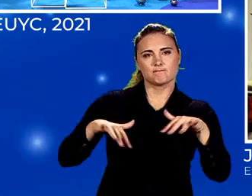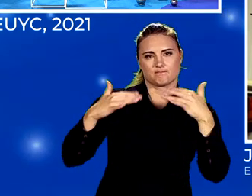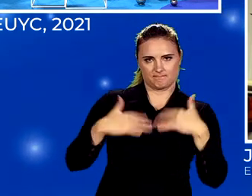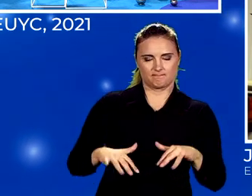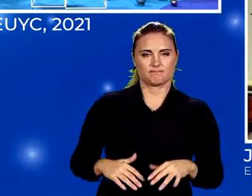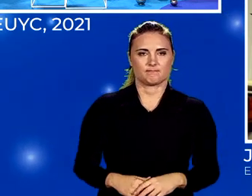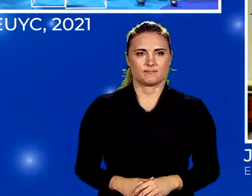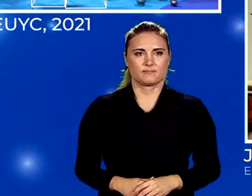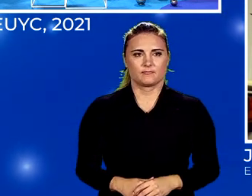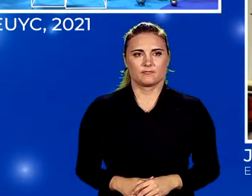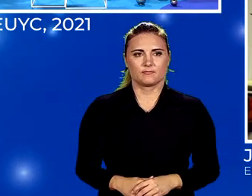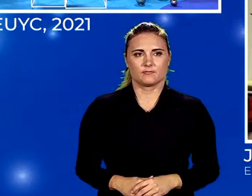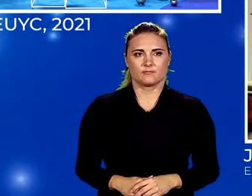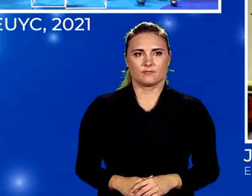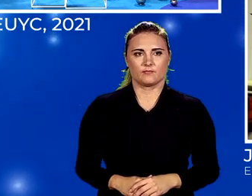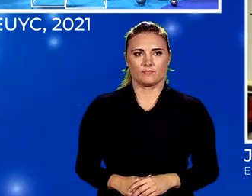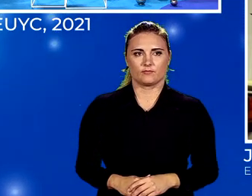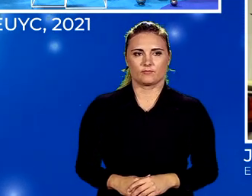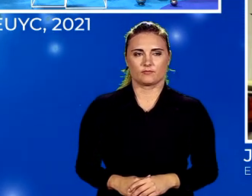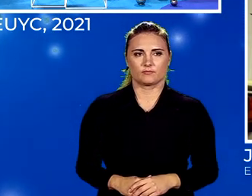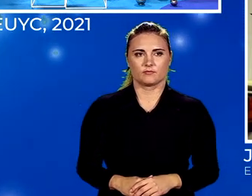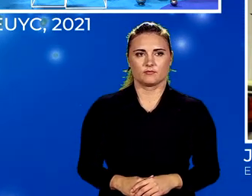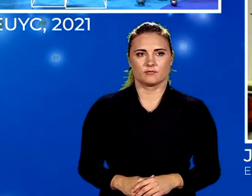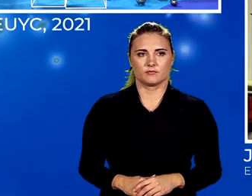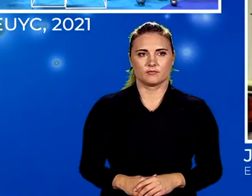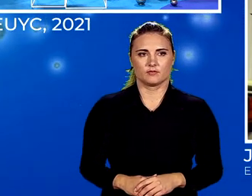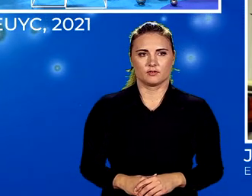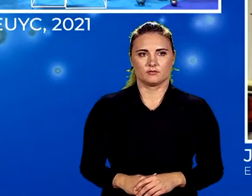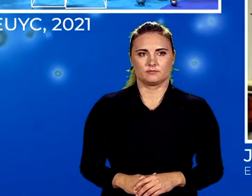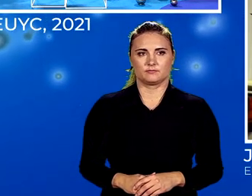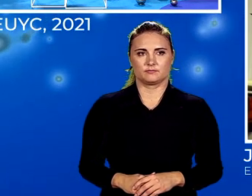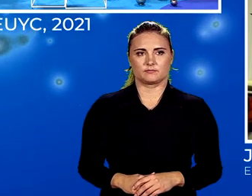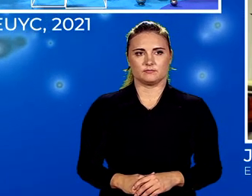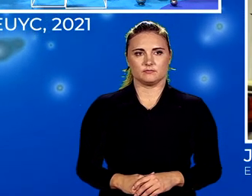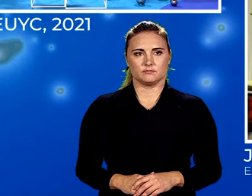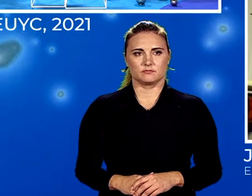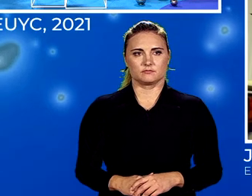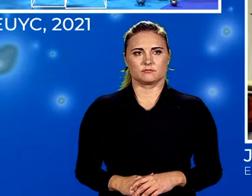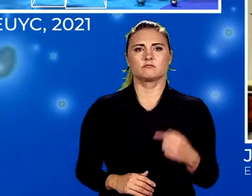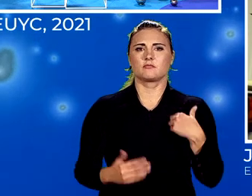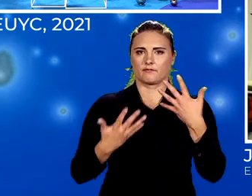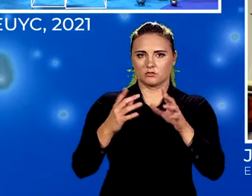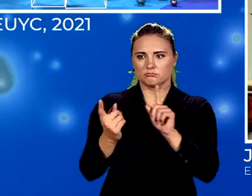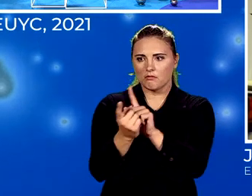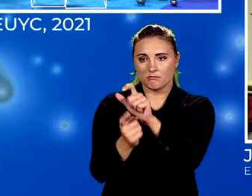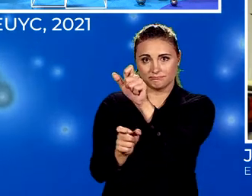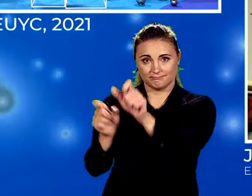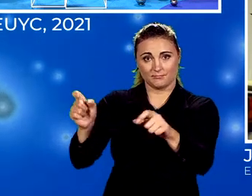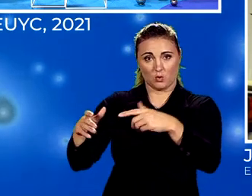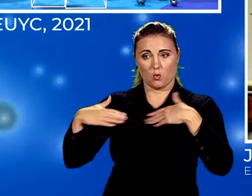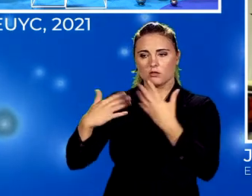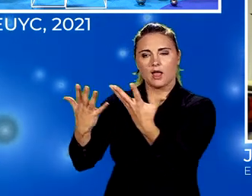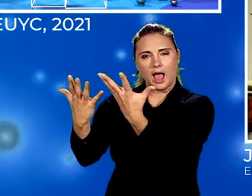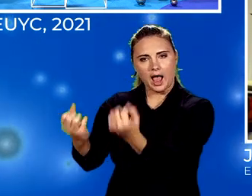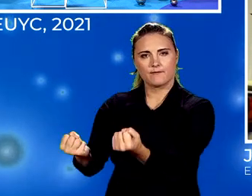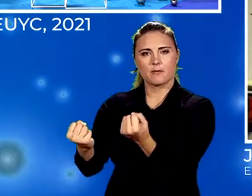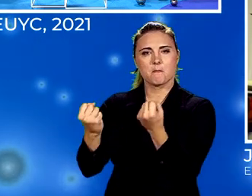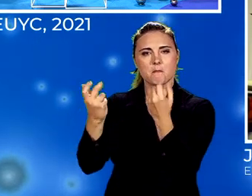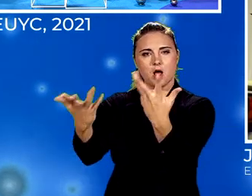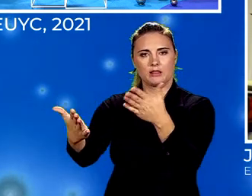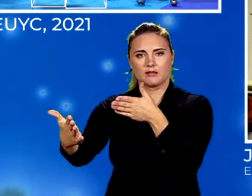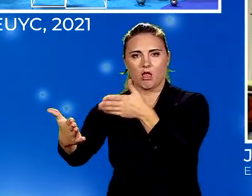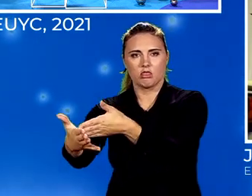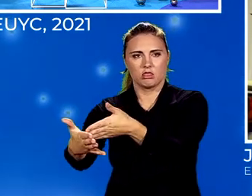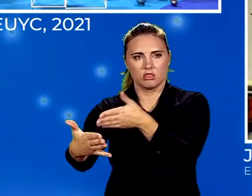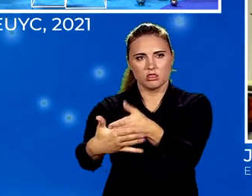quarter of the European population, young people face many barriers to having a say, especially on our future. Whether